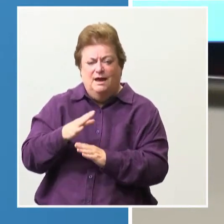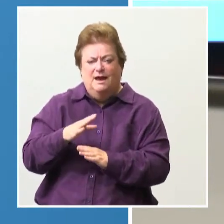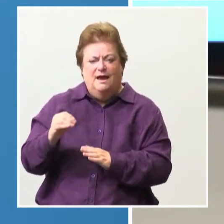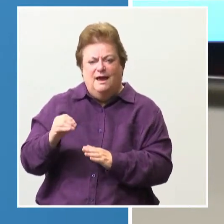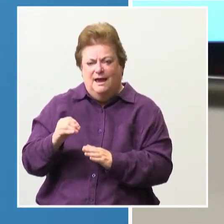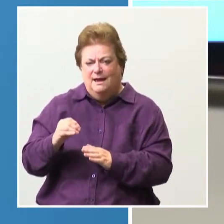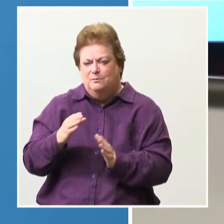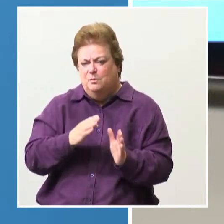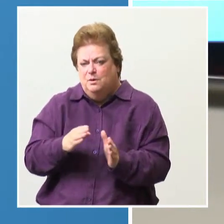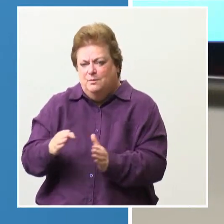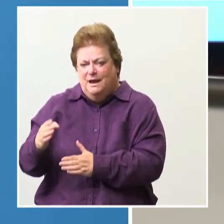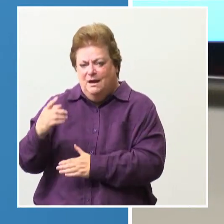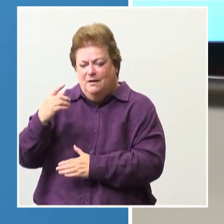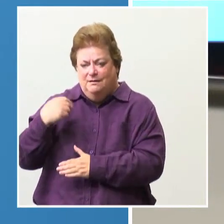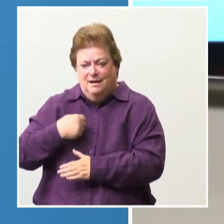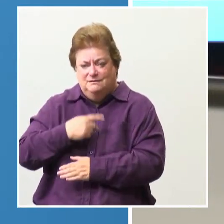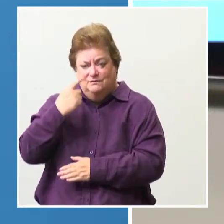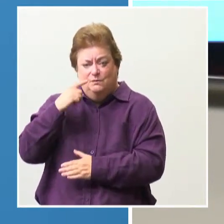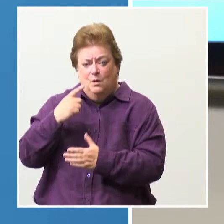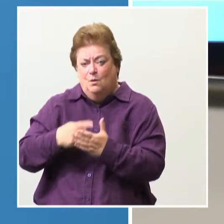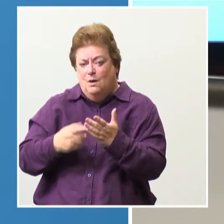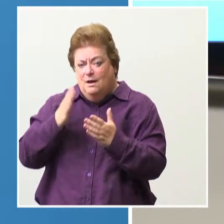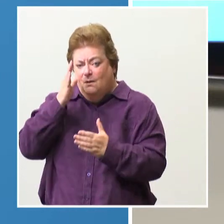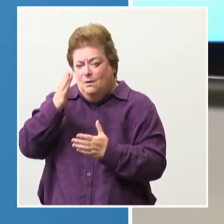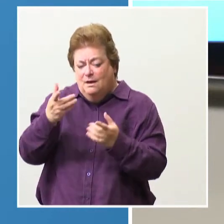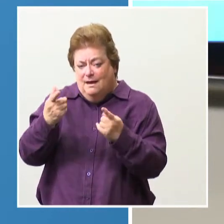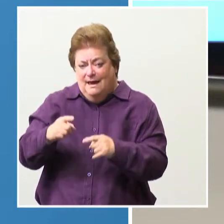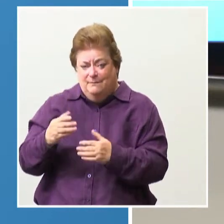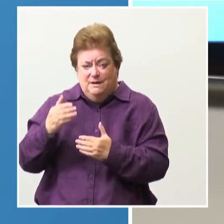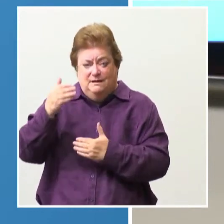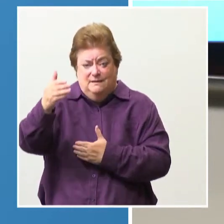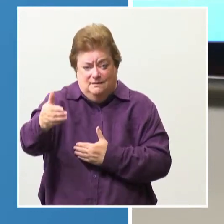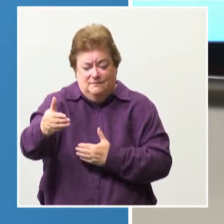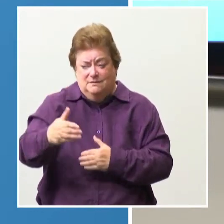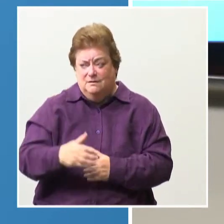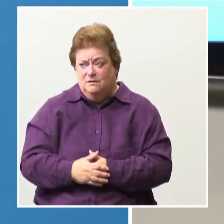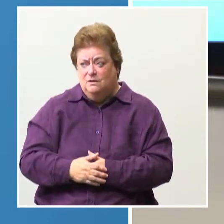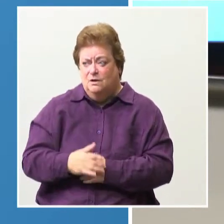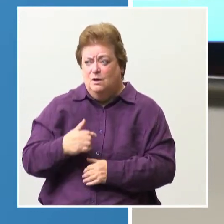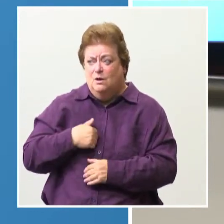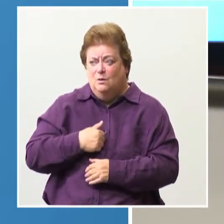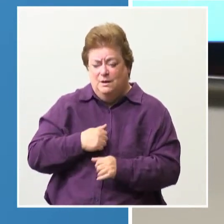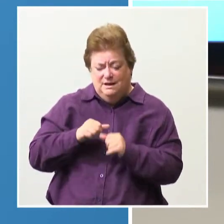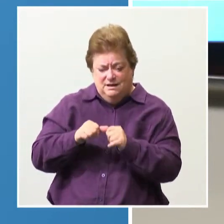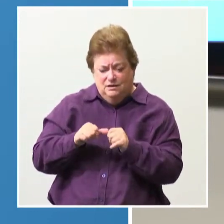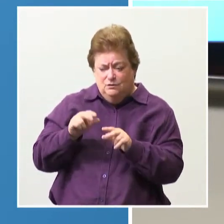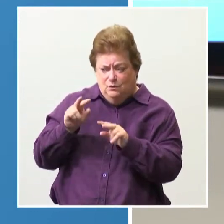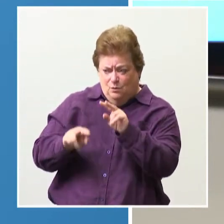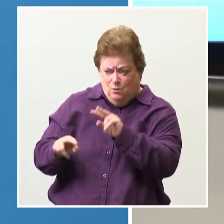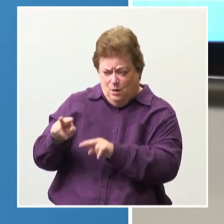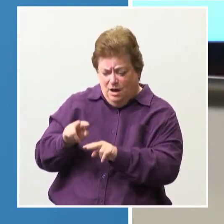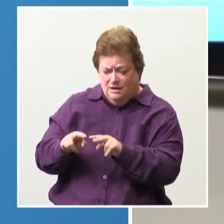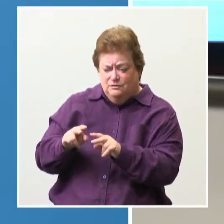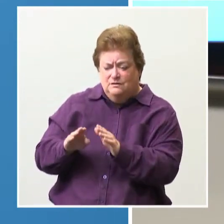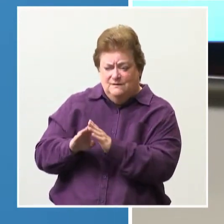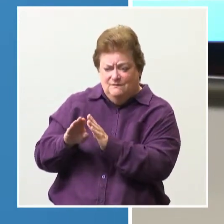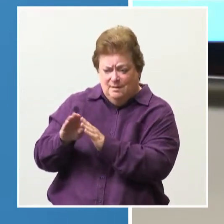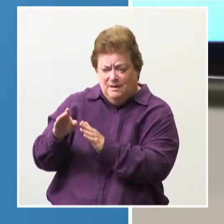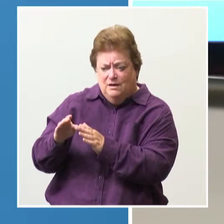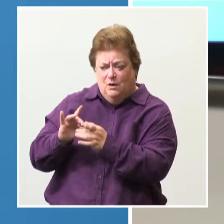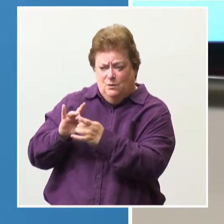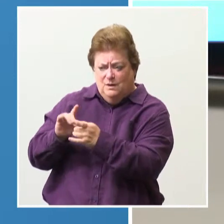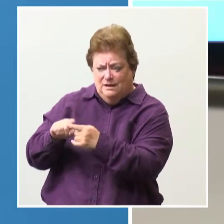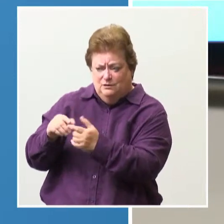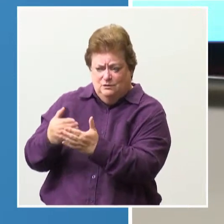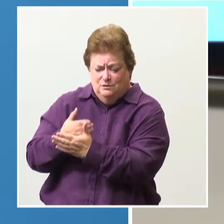what may come in the weeks and months ahead. We will continue to actively monitor the developments related to the new